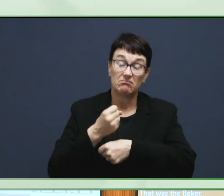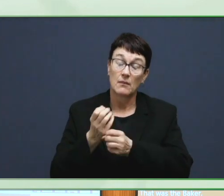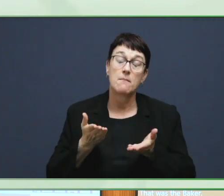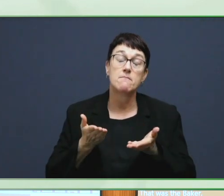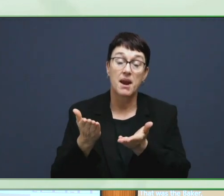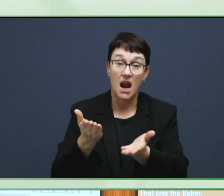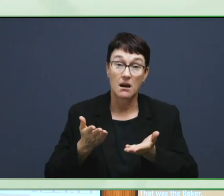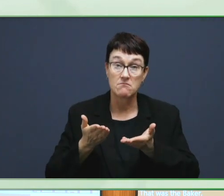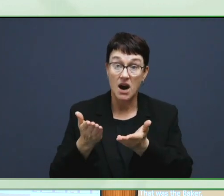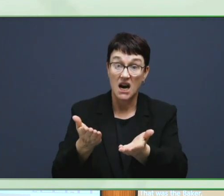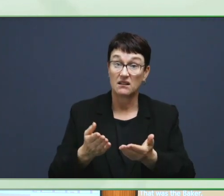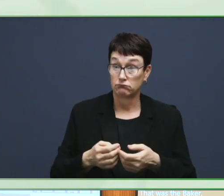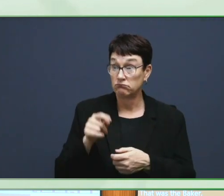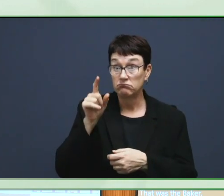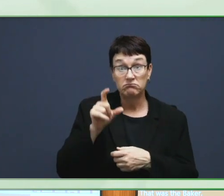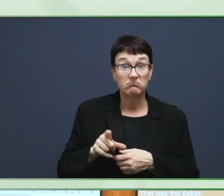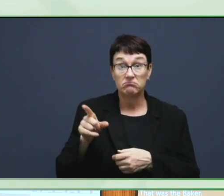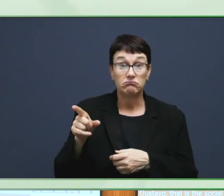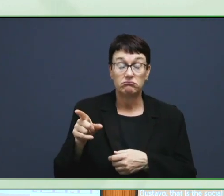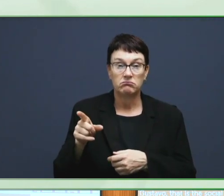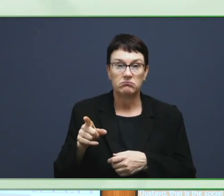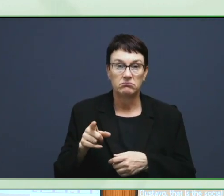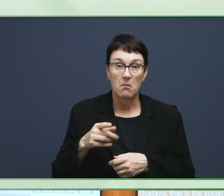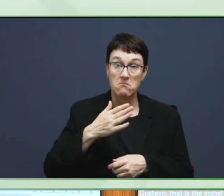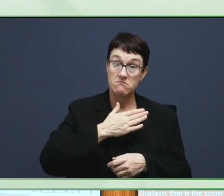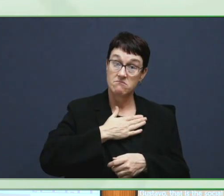media of PanQAyuda, and me.